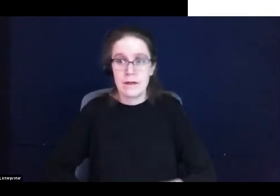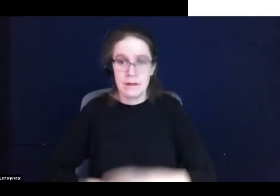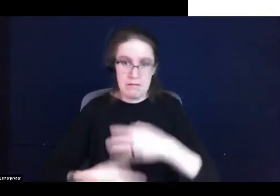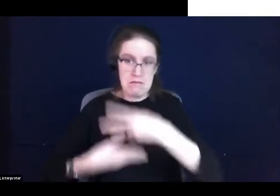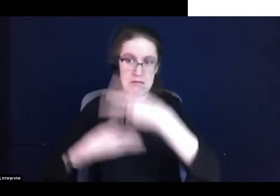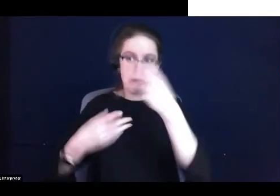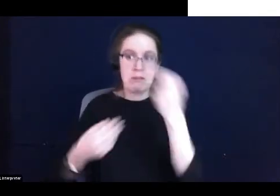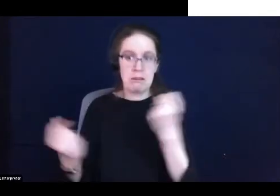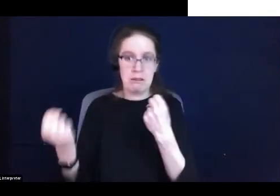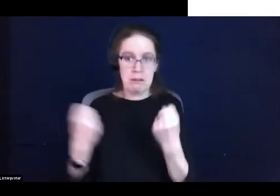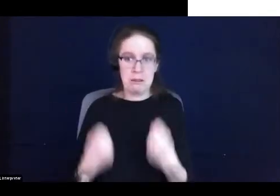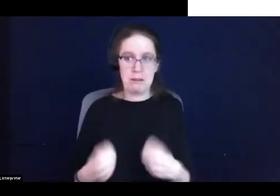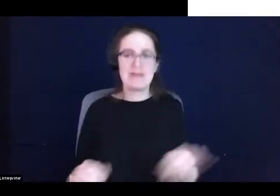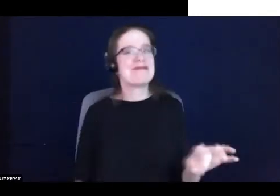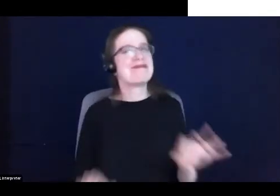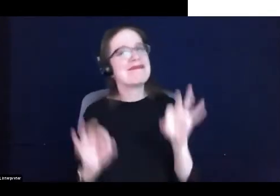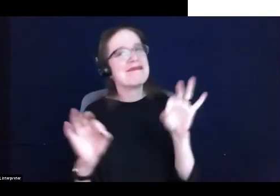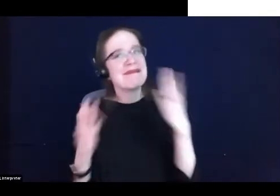Thank you.